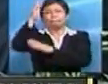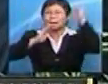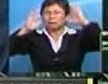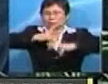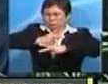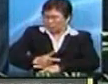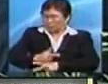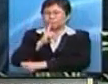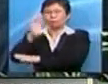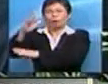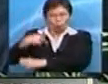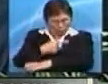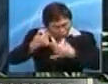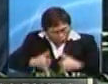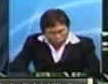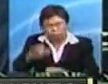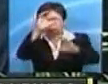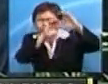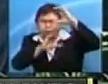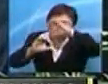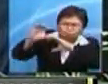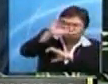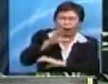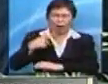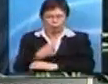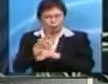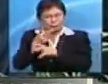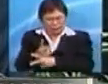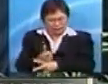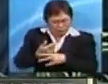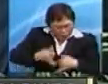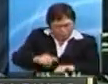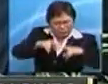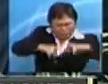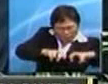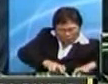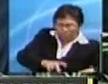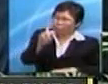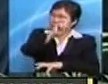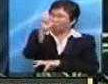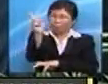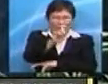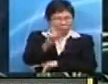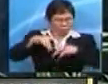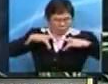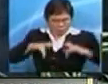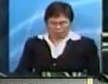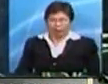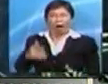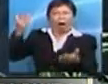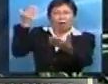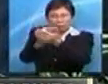keep. We will continue searching. And we will keep investigating, and we will never give up until we find out what